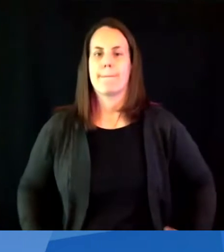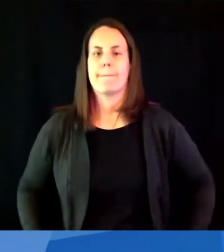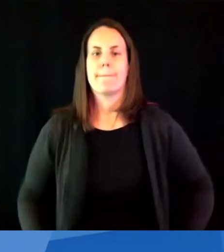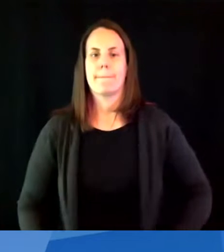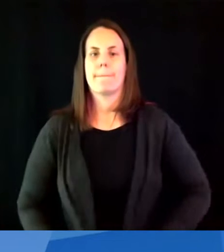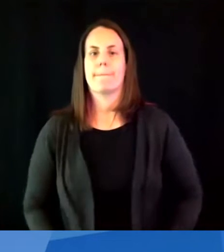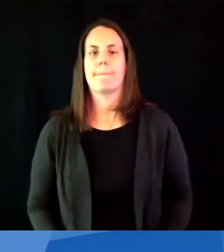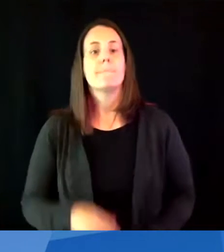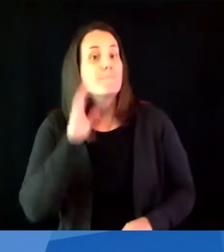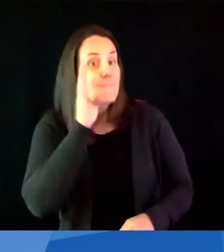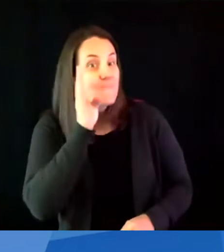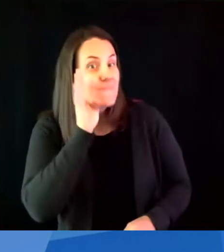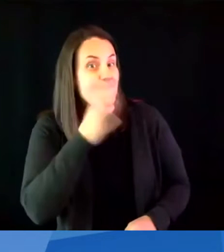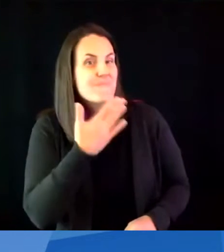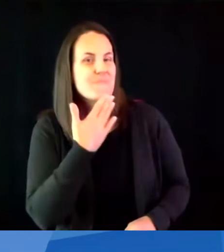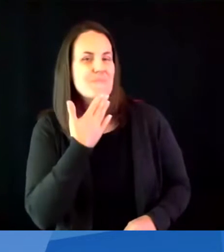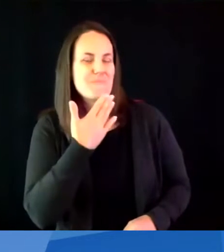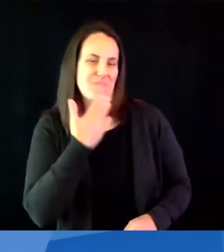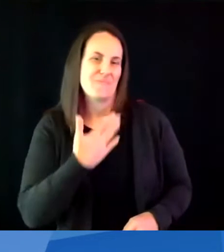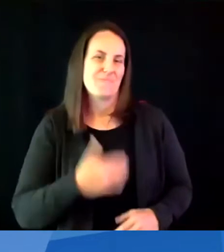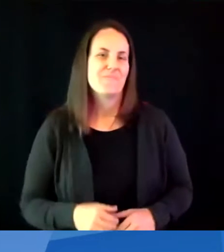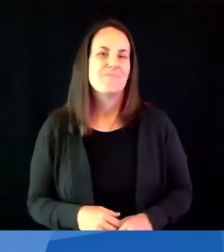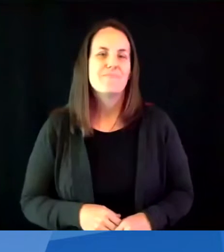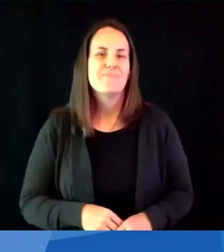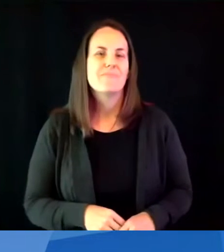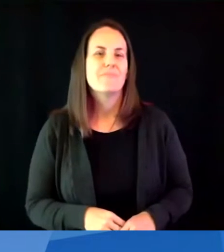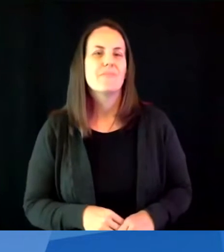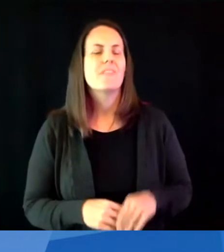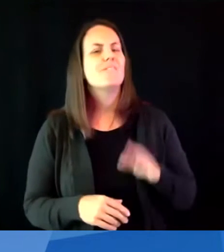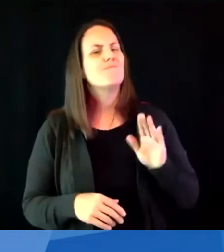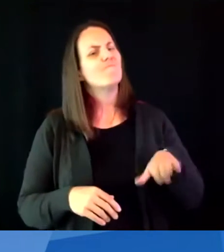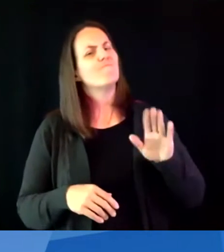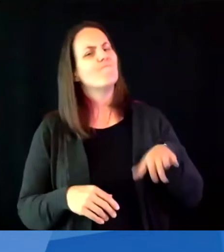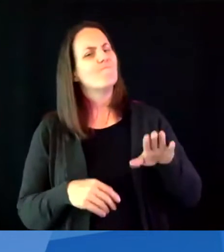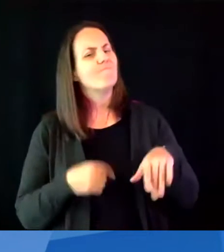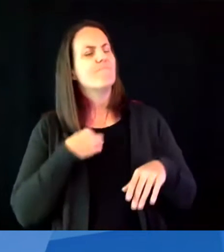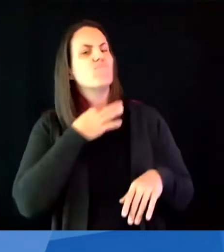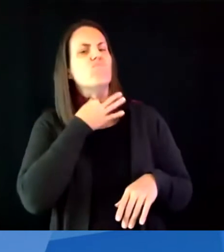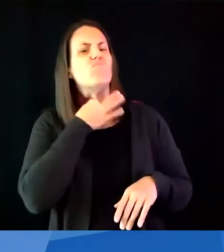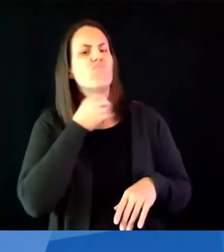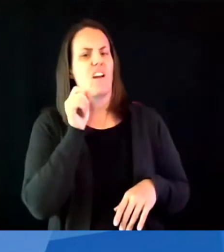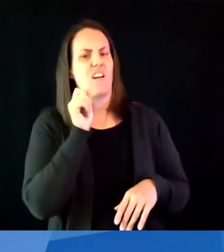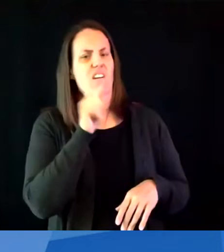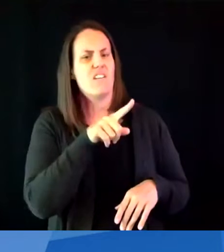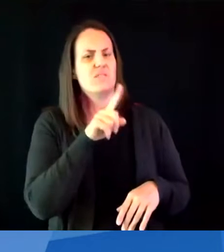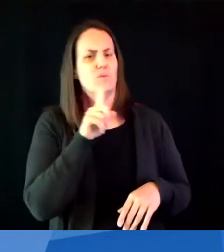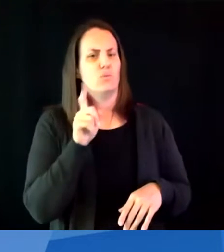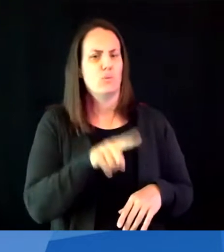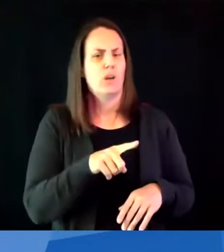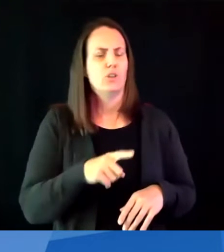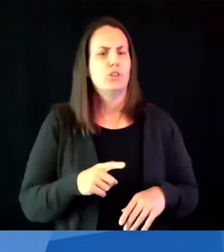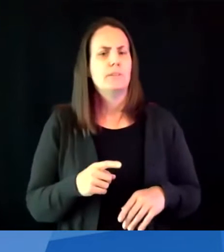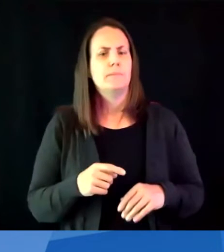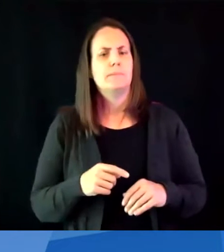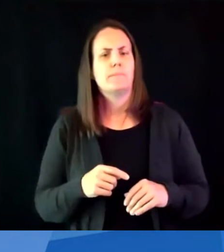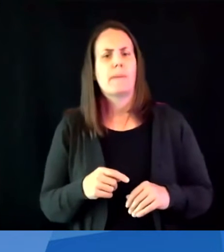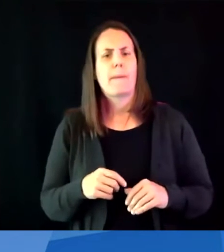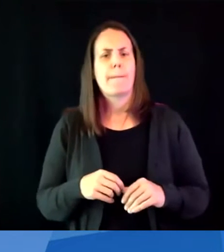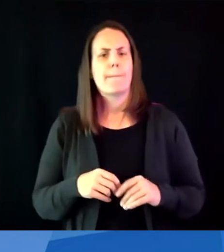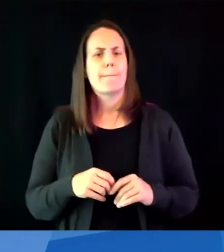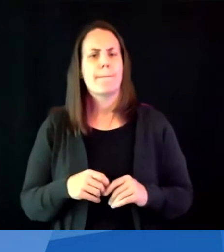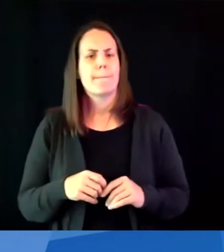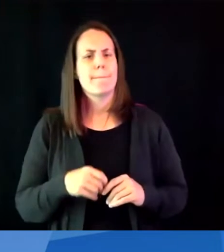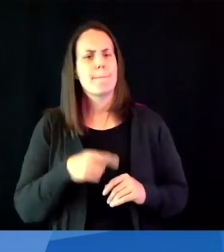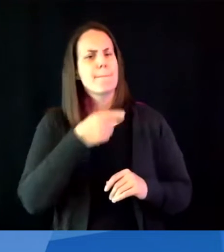So I was wondering, you were talking about there could be like other alternative